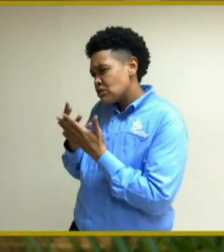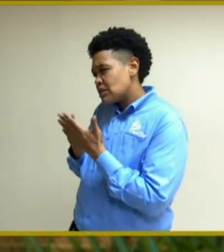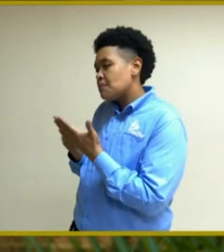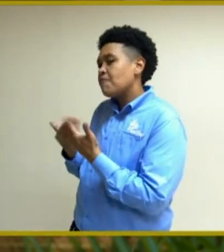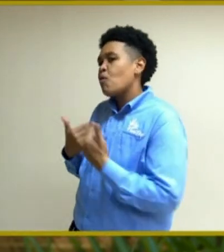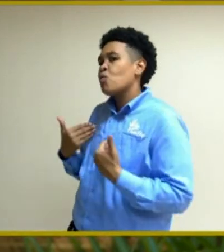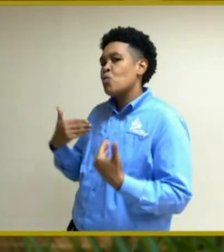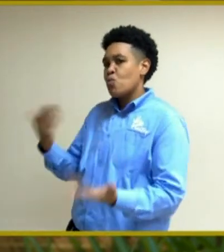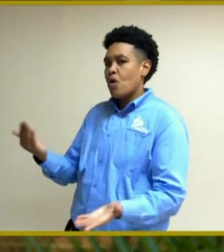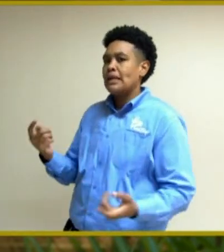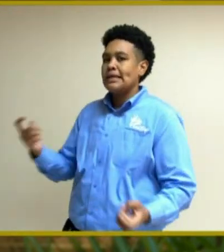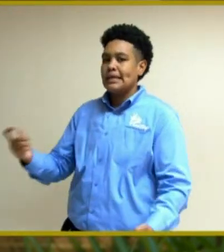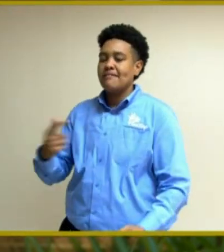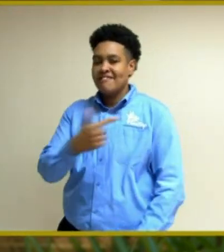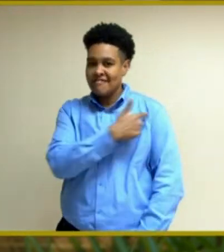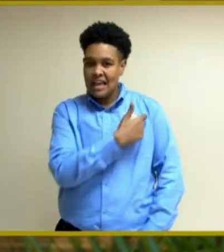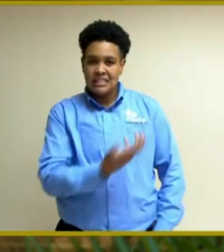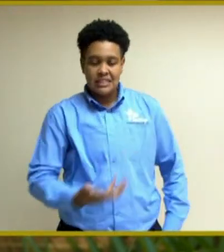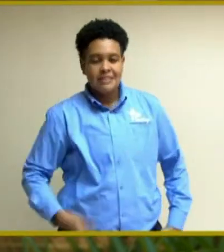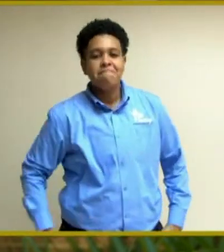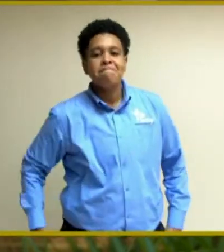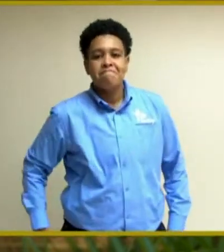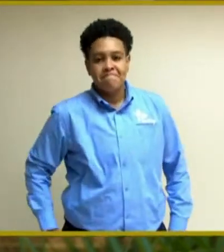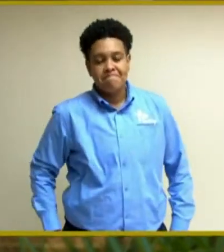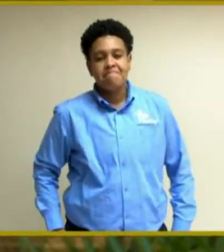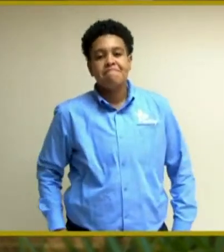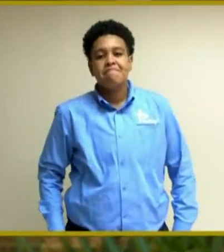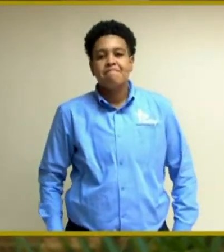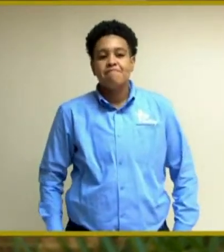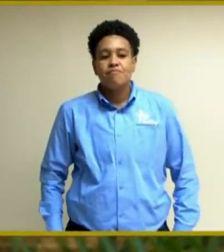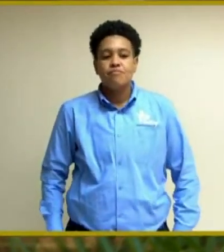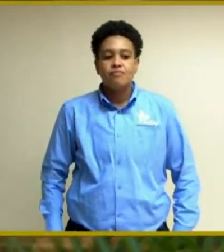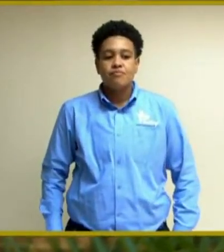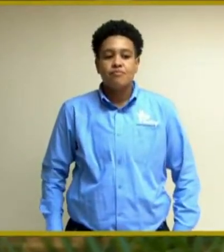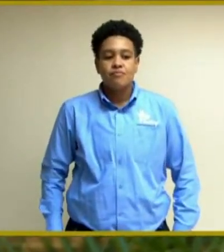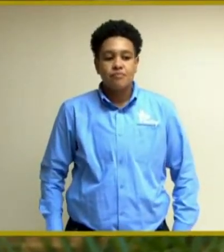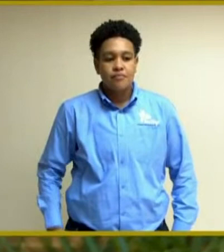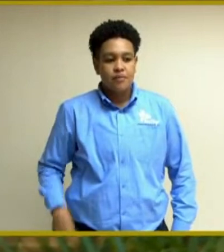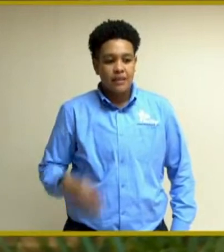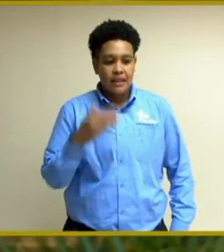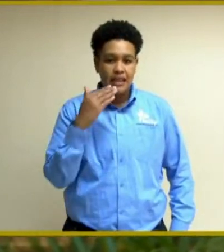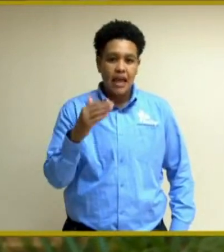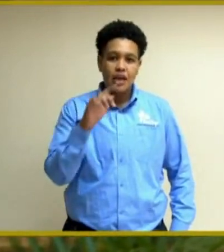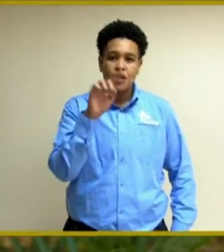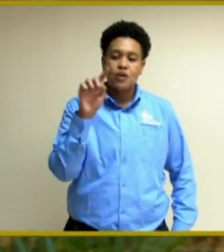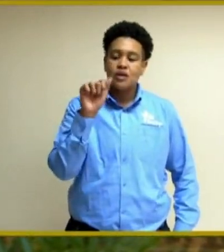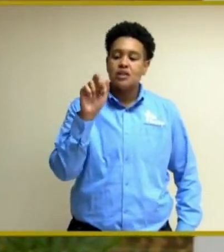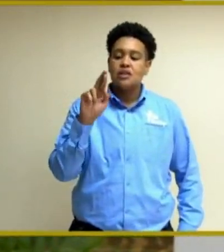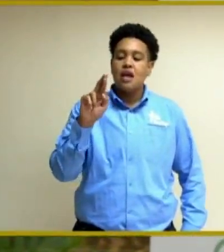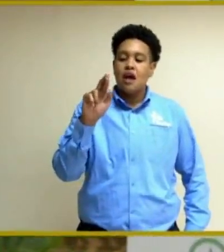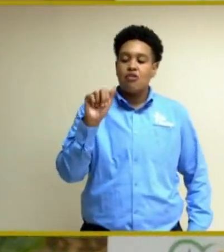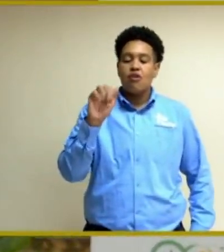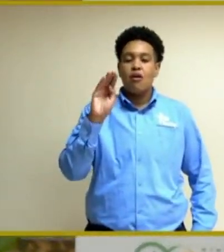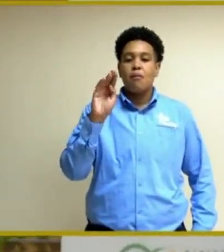offering them the vaccination. Thank you very much. We're going to go to Zara Burton.